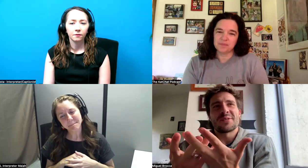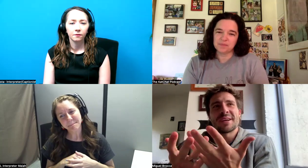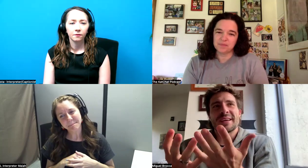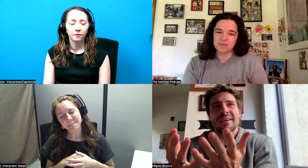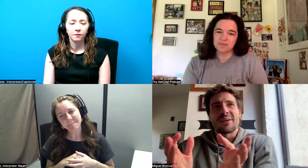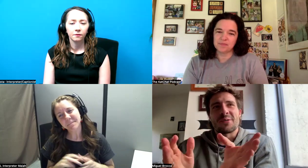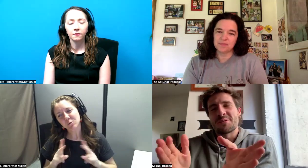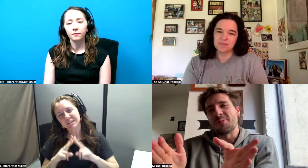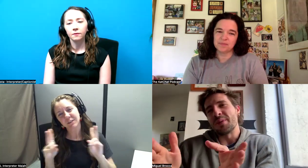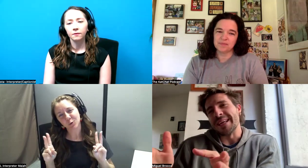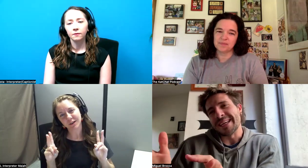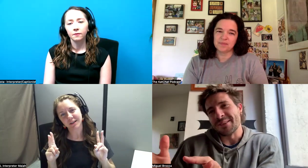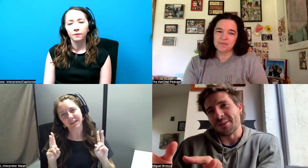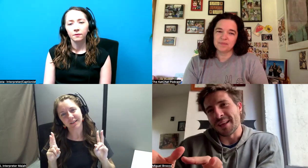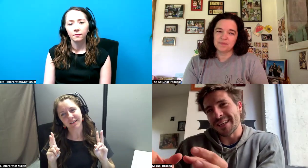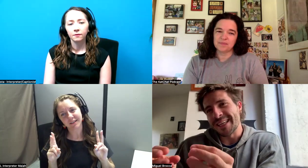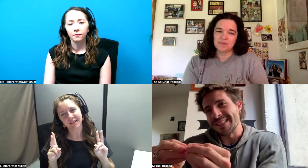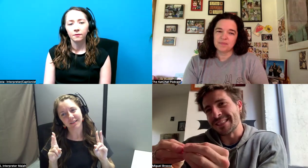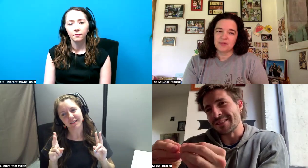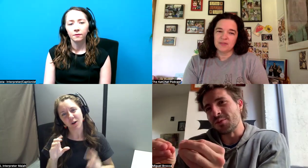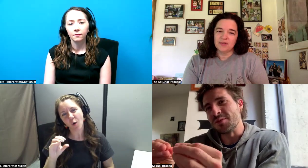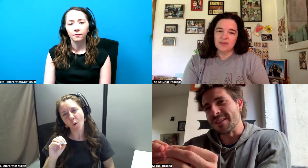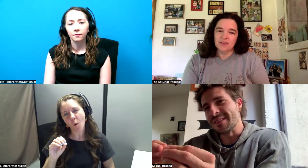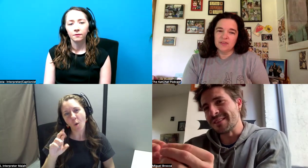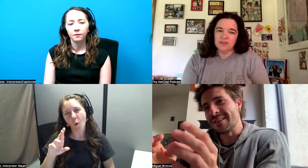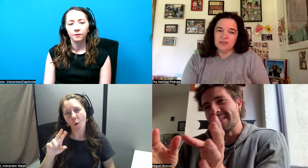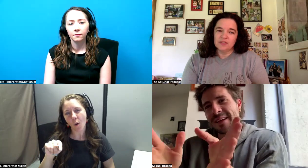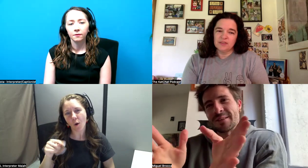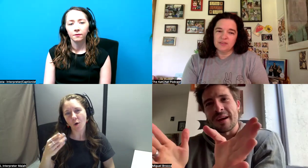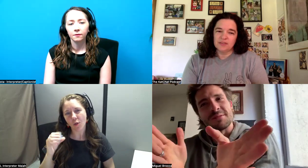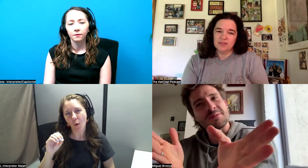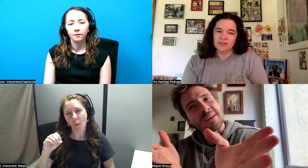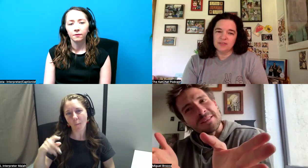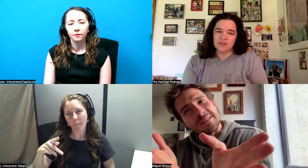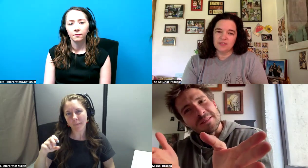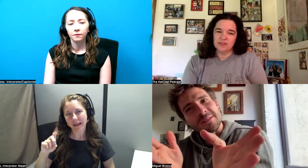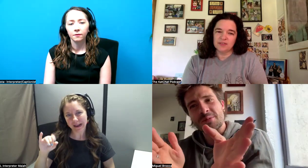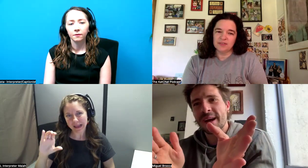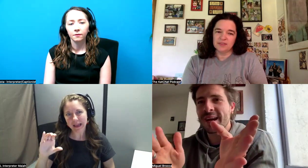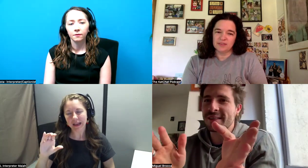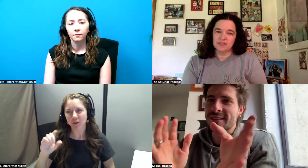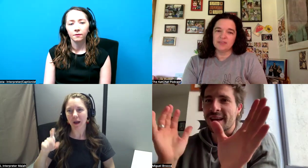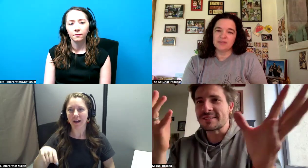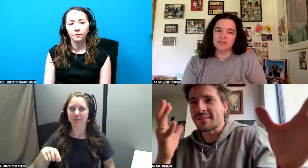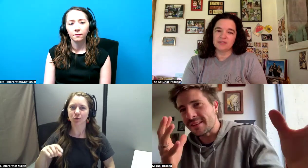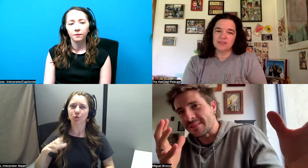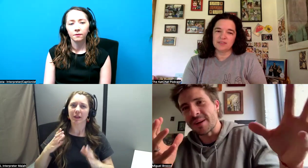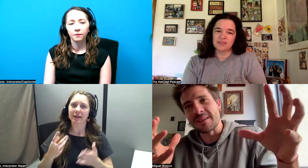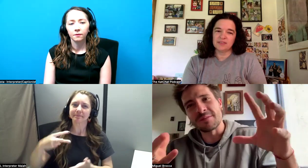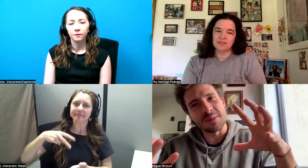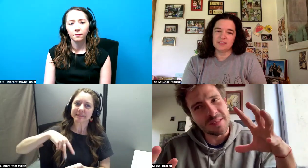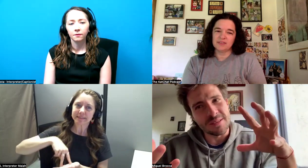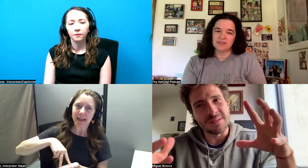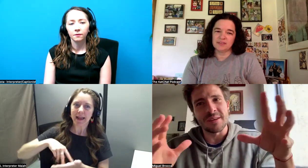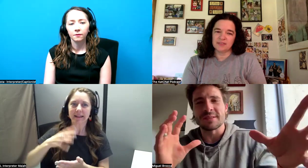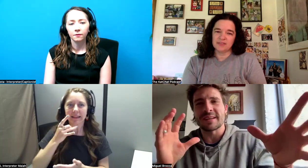it's very orthopedic, you know, like kisses in movies. It's like you have to face a certain way, and the lights are like this way, and you